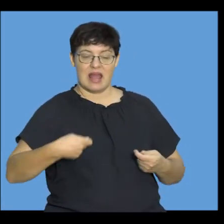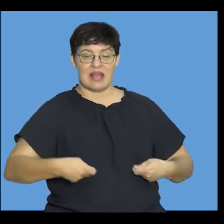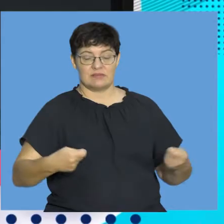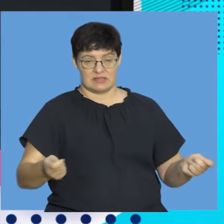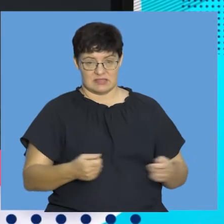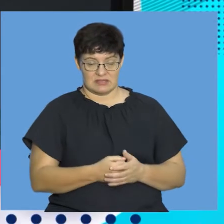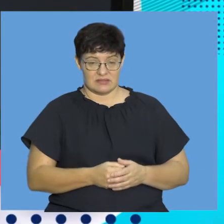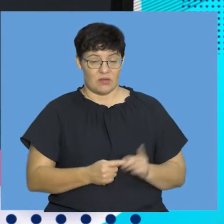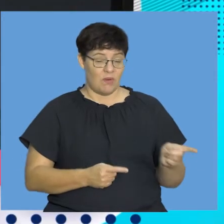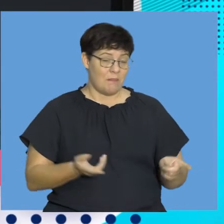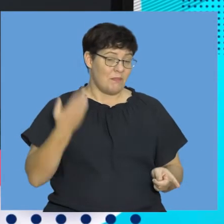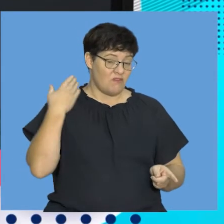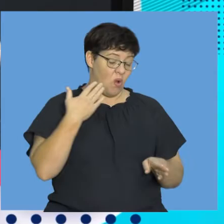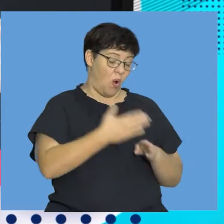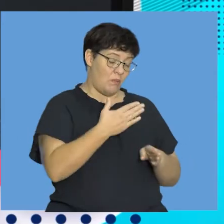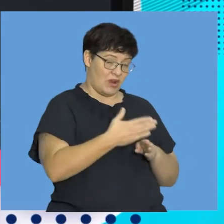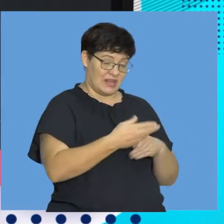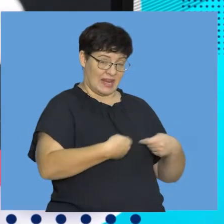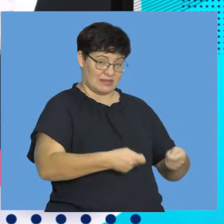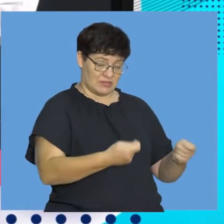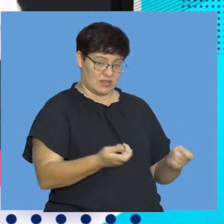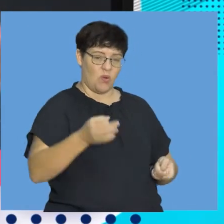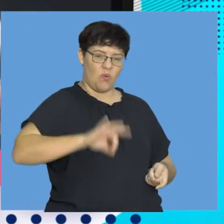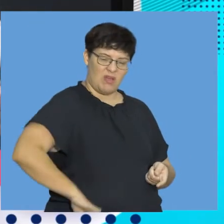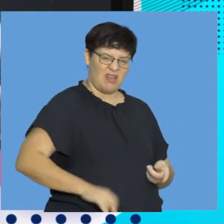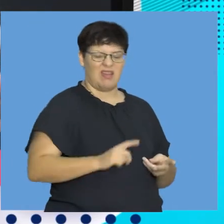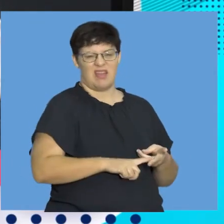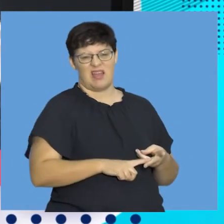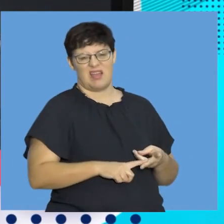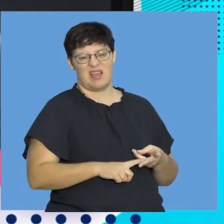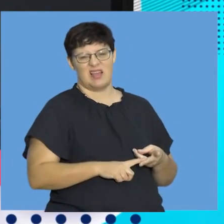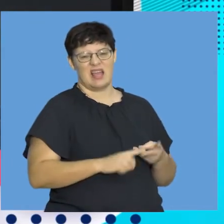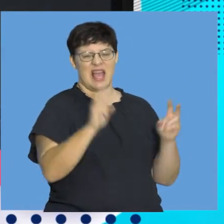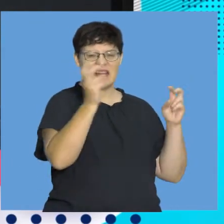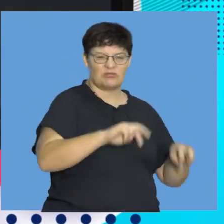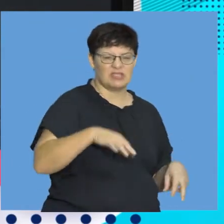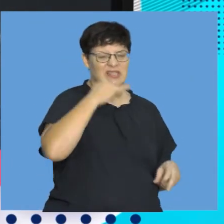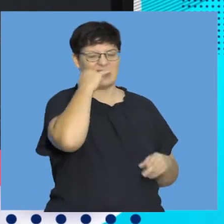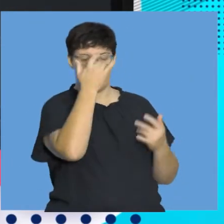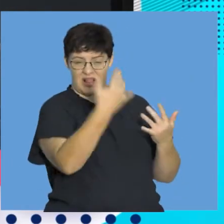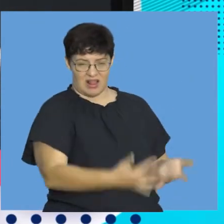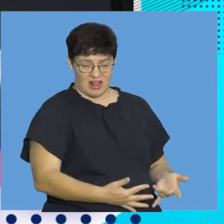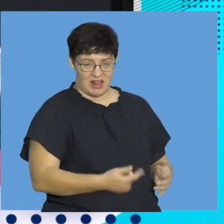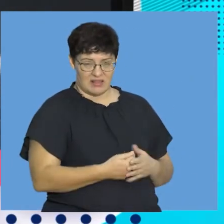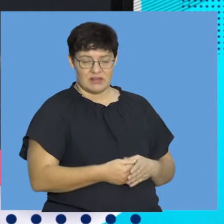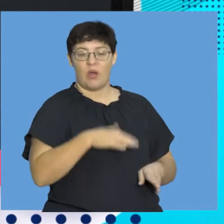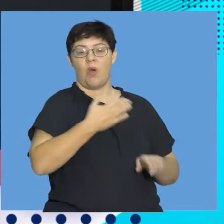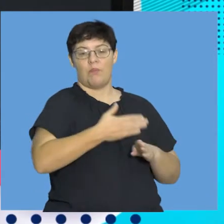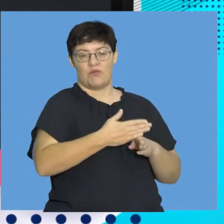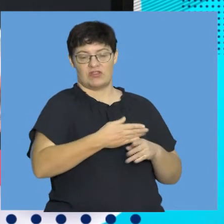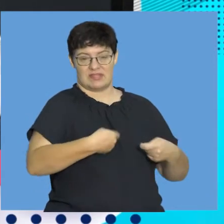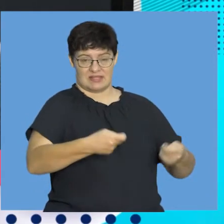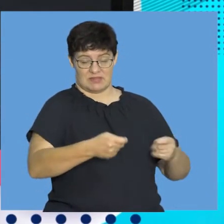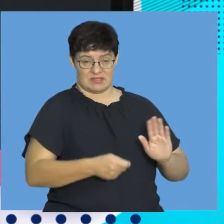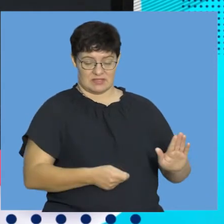term that we are using here. One was operating expenses, which is wages and salaries and electricity and